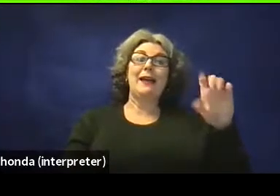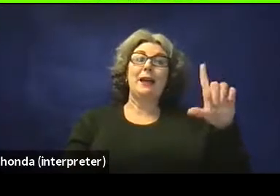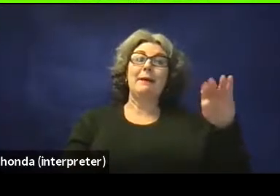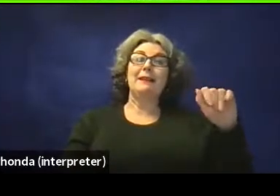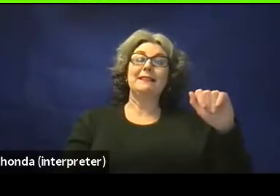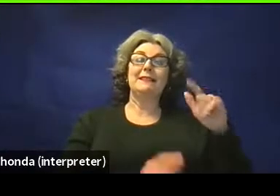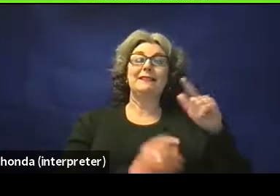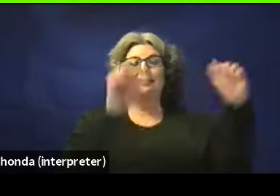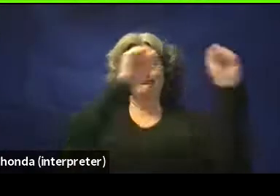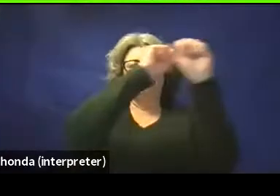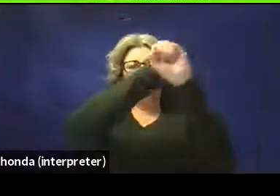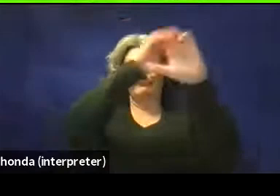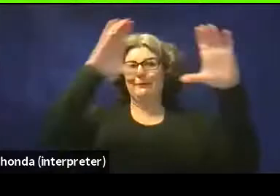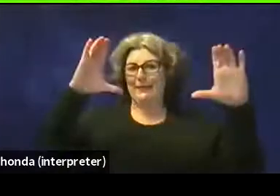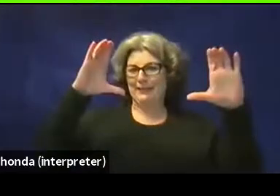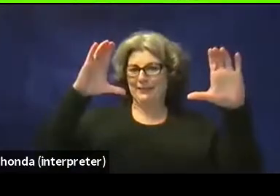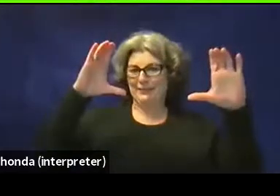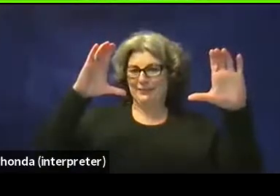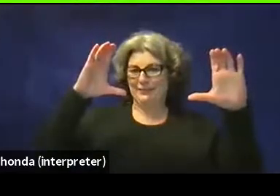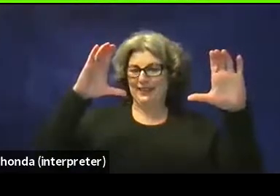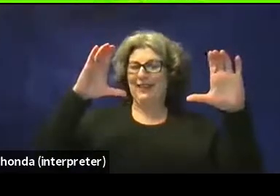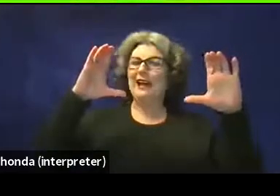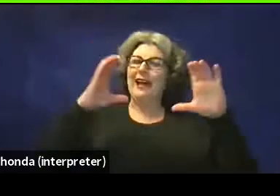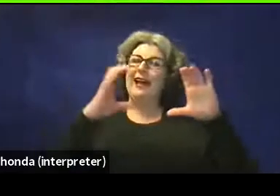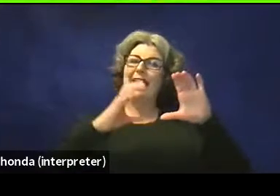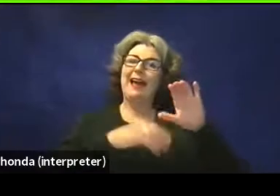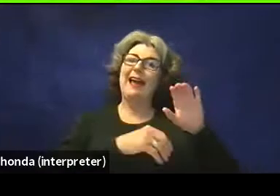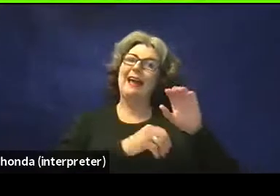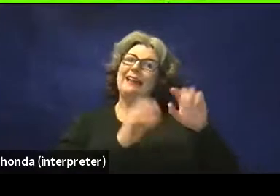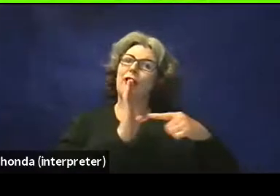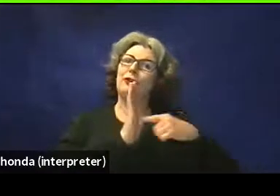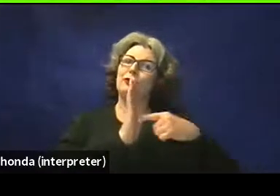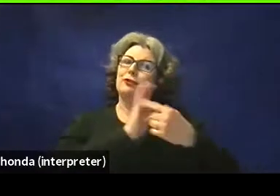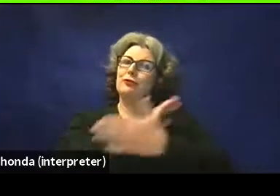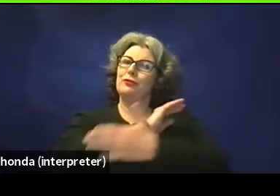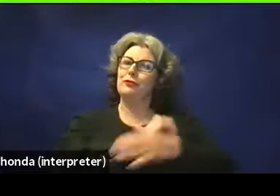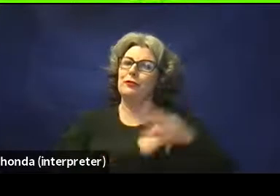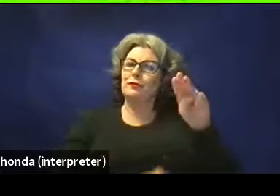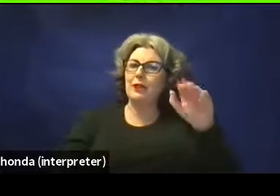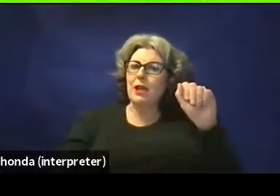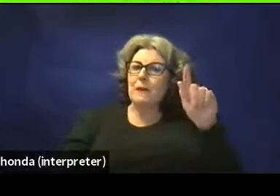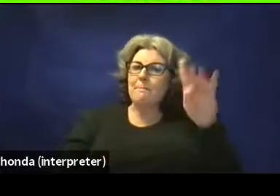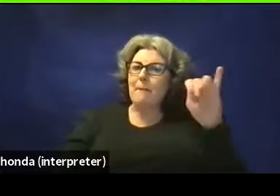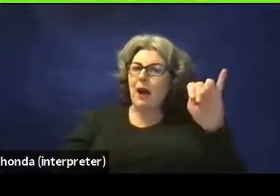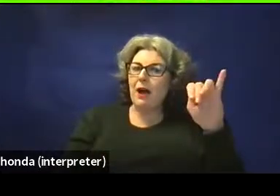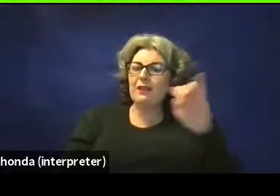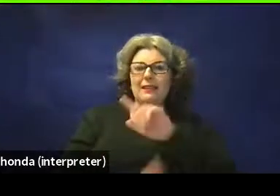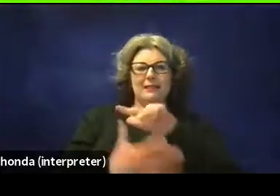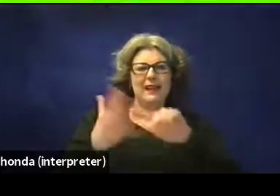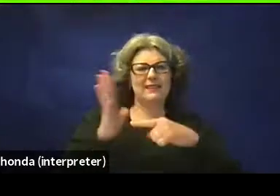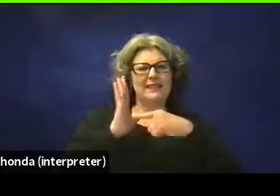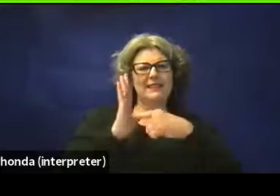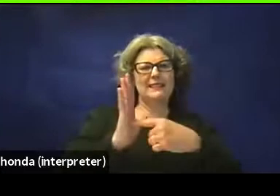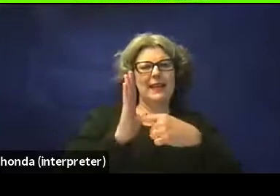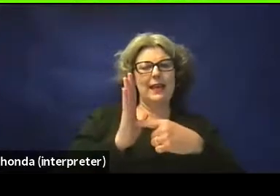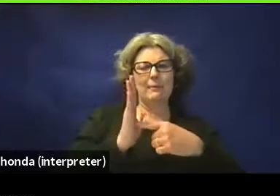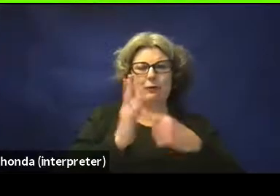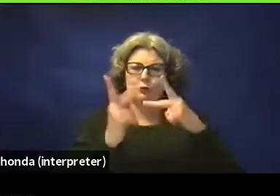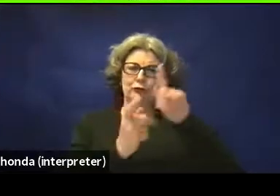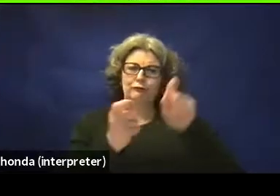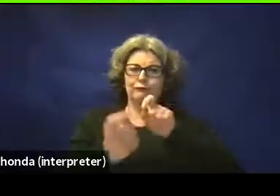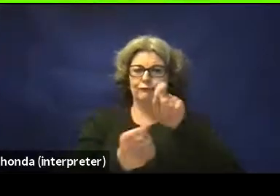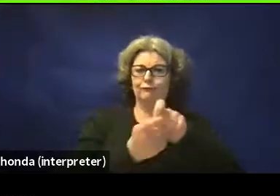of a picture, and I'll use Mali and a couple other countries I've been in as examples to kind of fine